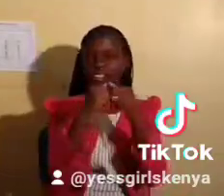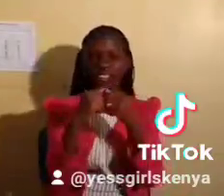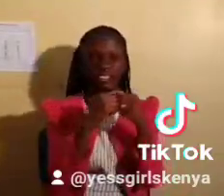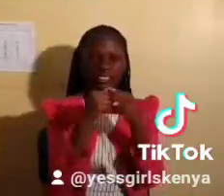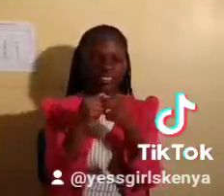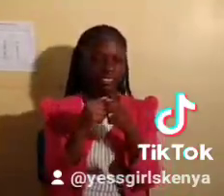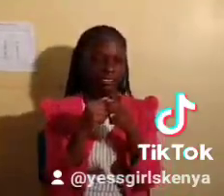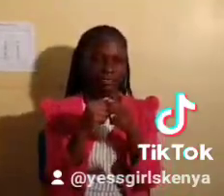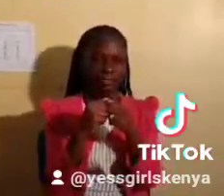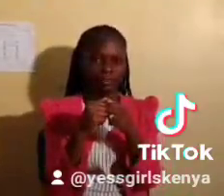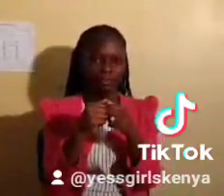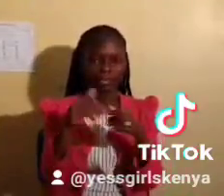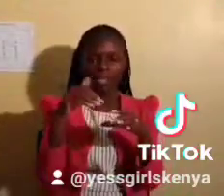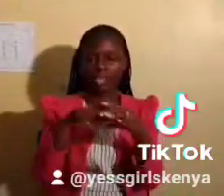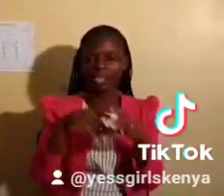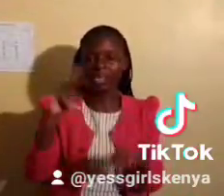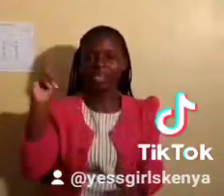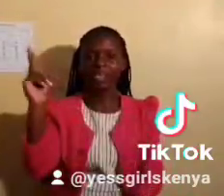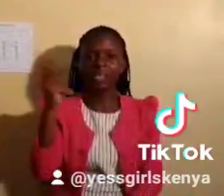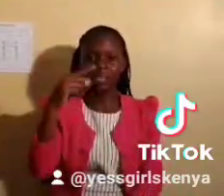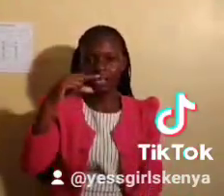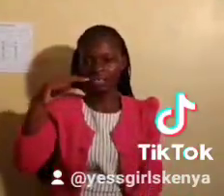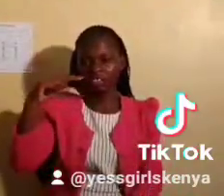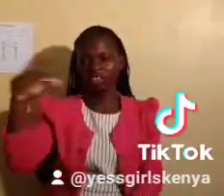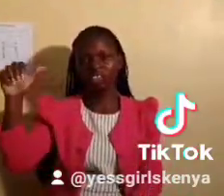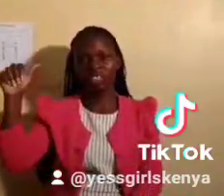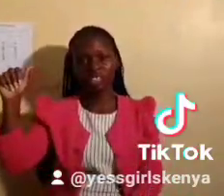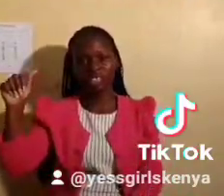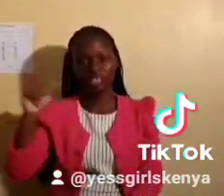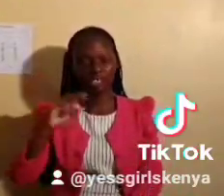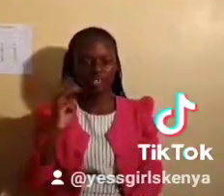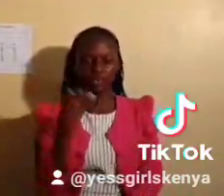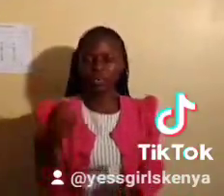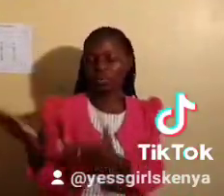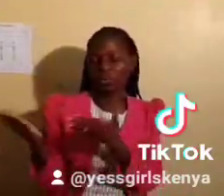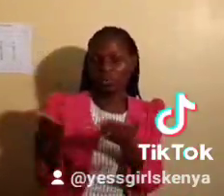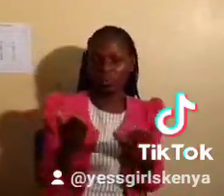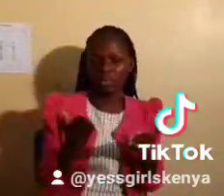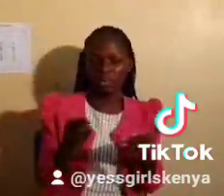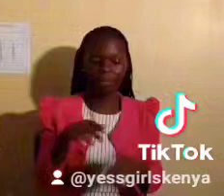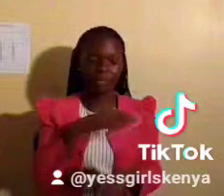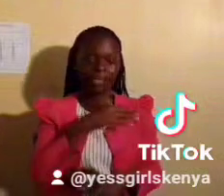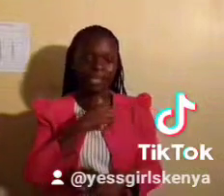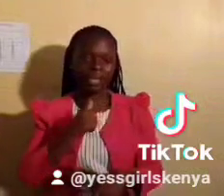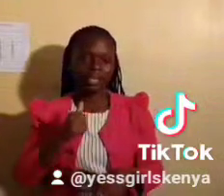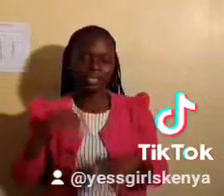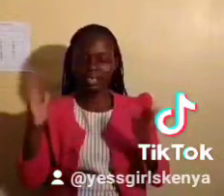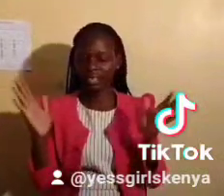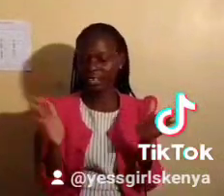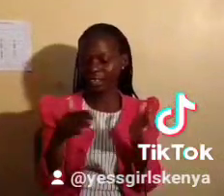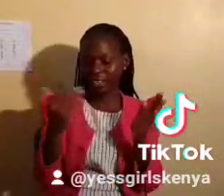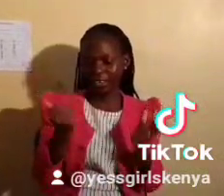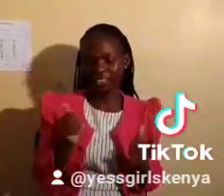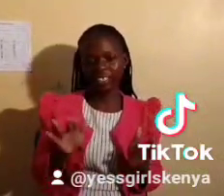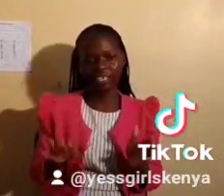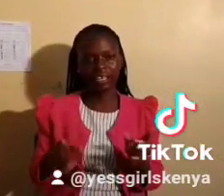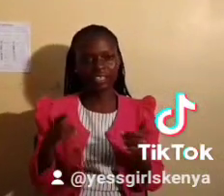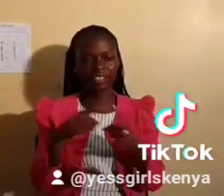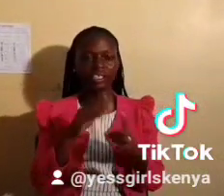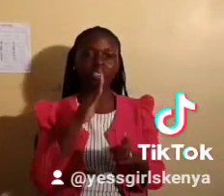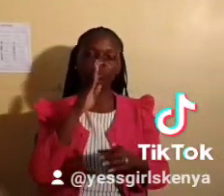physical appearance challenges. In Kenya Girl Guide Association, we welcome